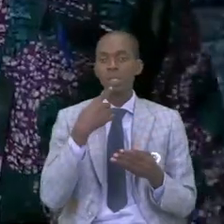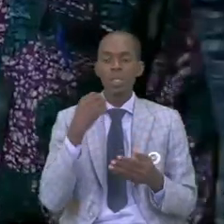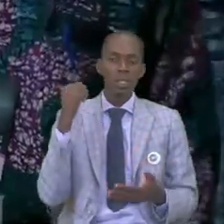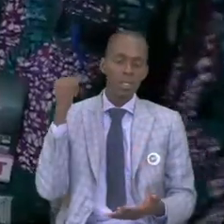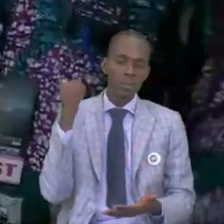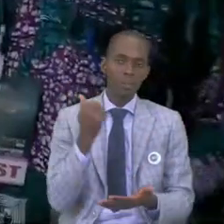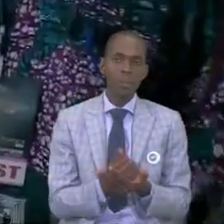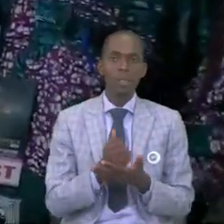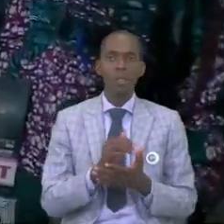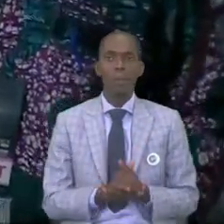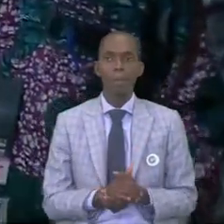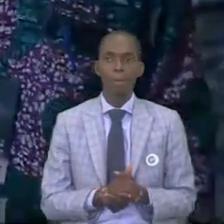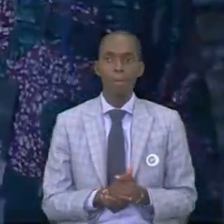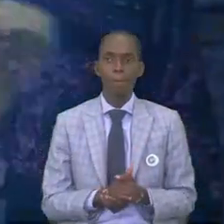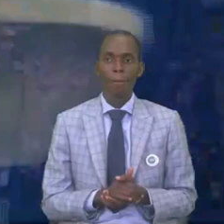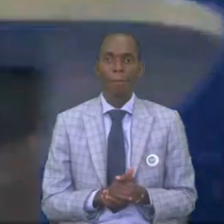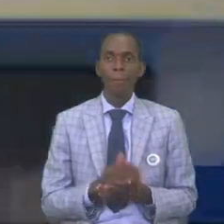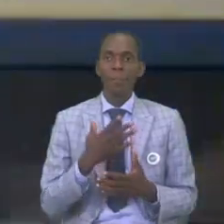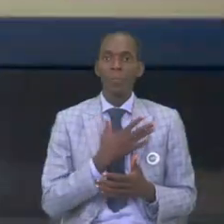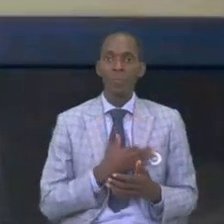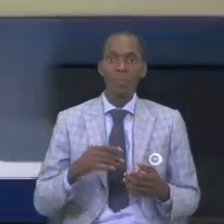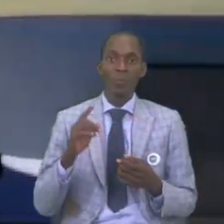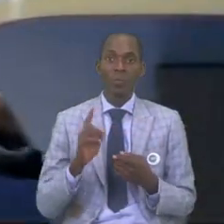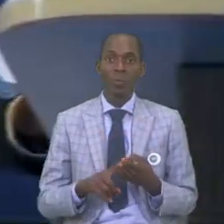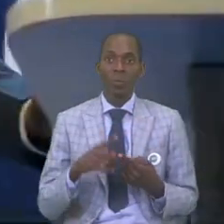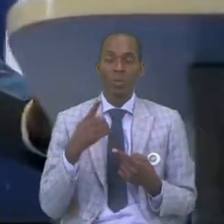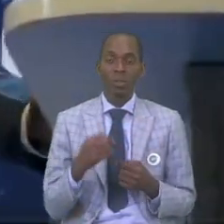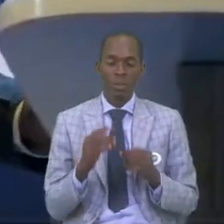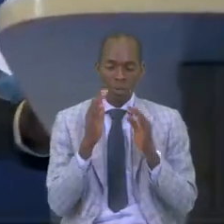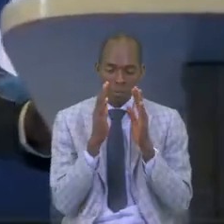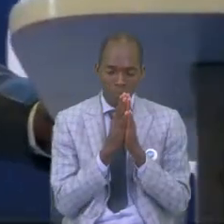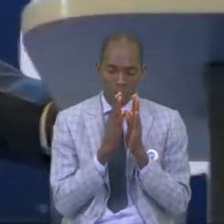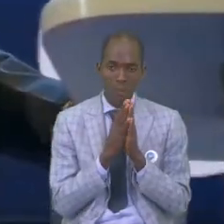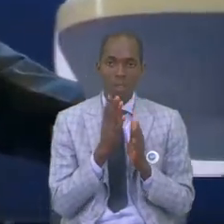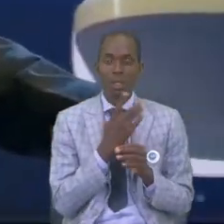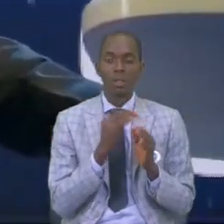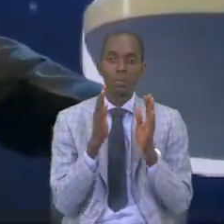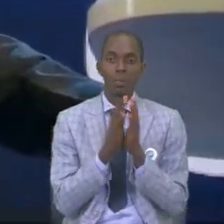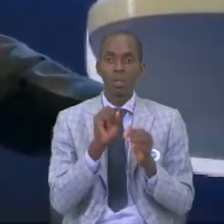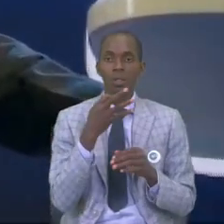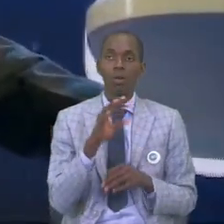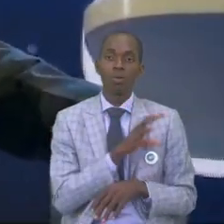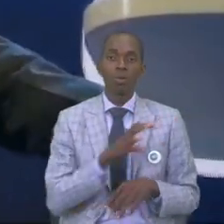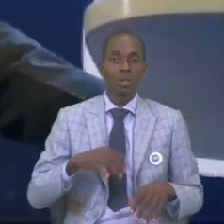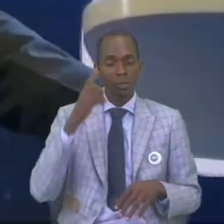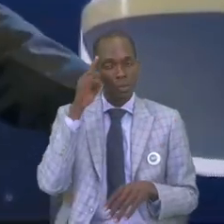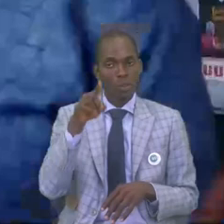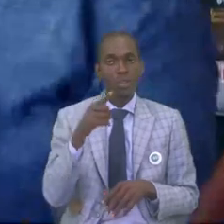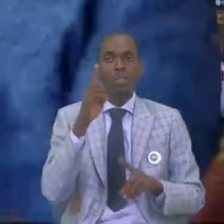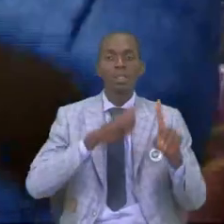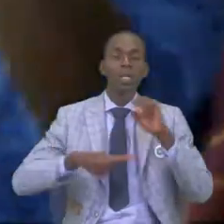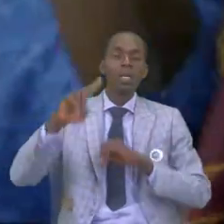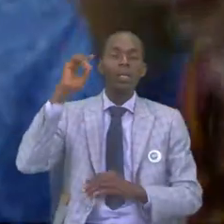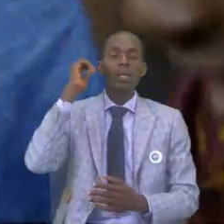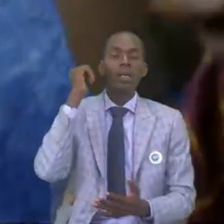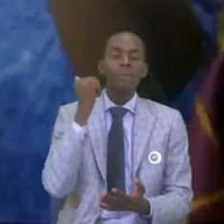Amen. And to the prayer intercession of Christ for you, say amen. Amen.